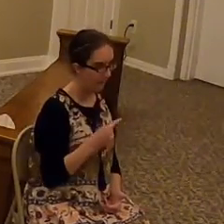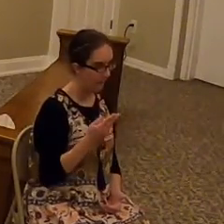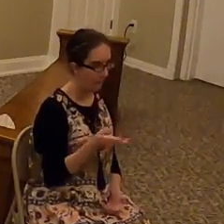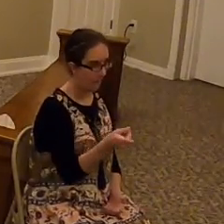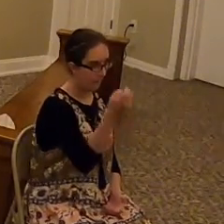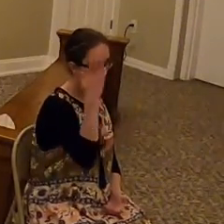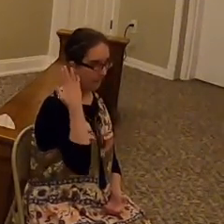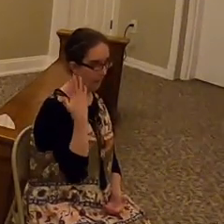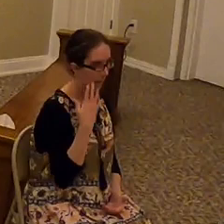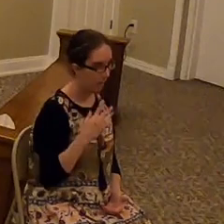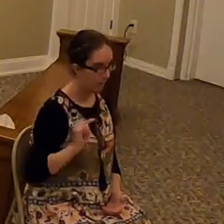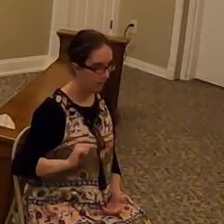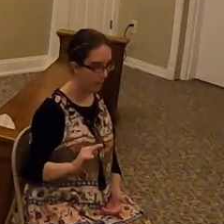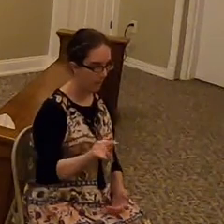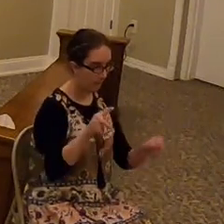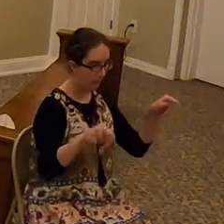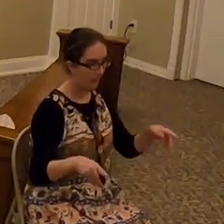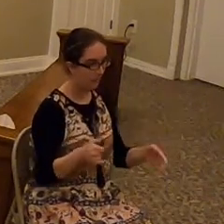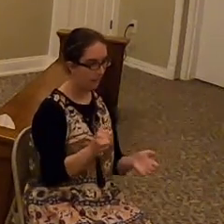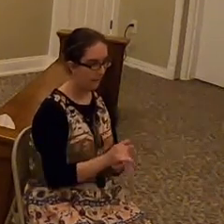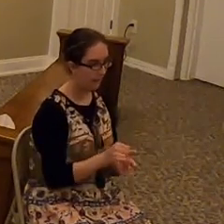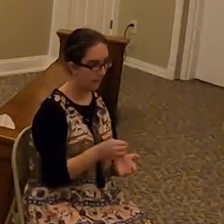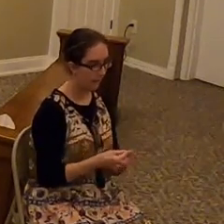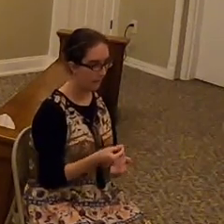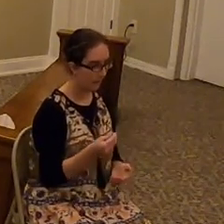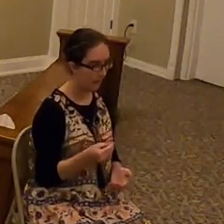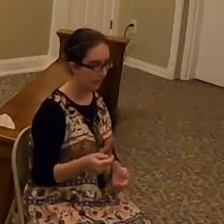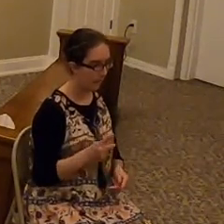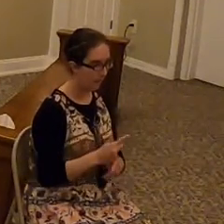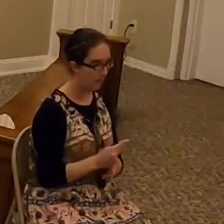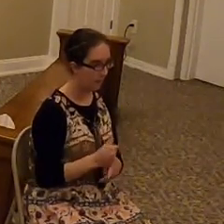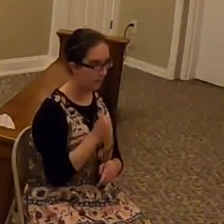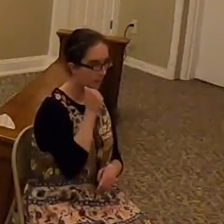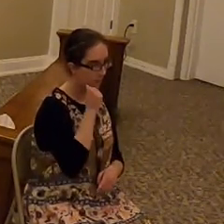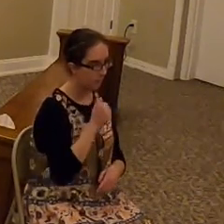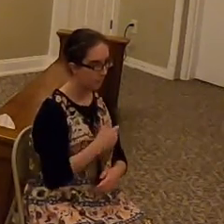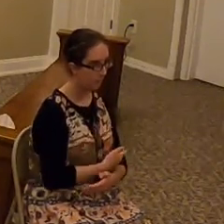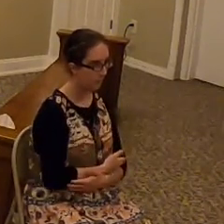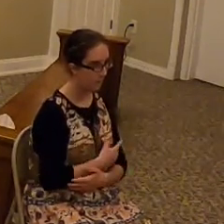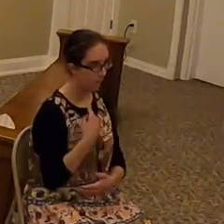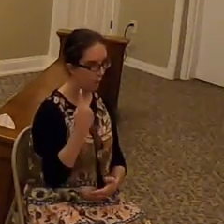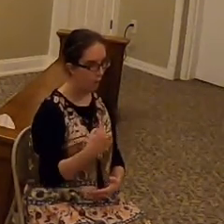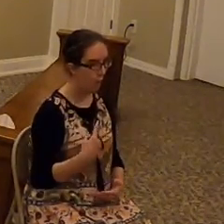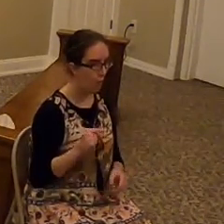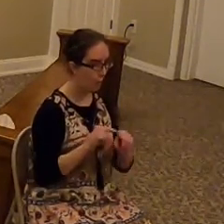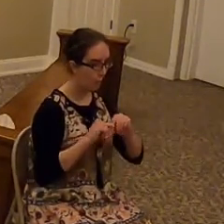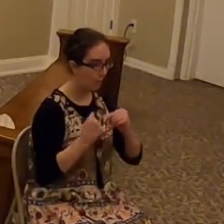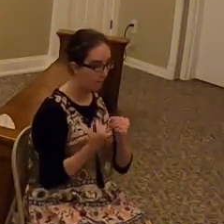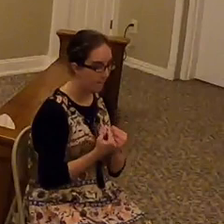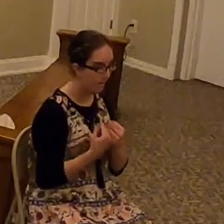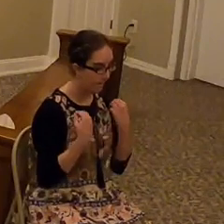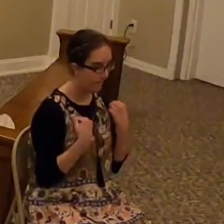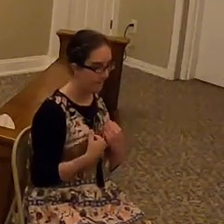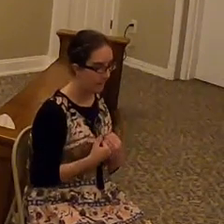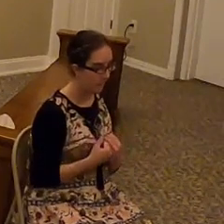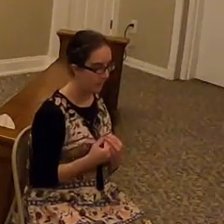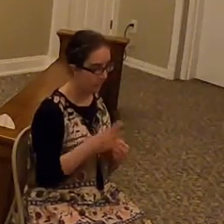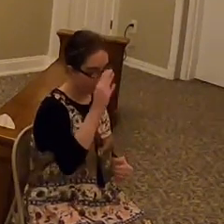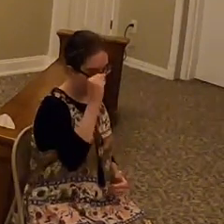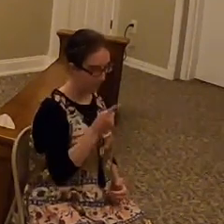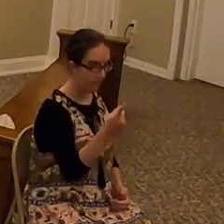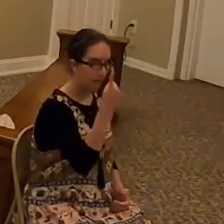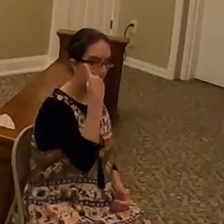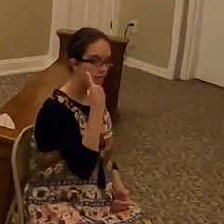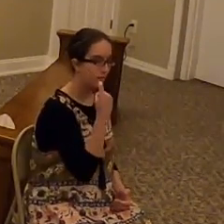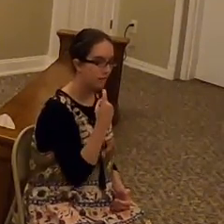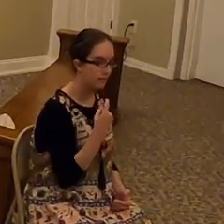And there came a traveler unto that rich man, and he spared to take of his own flock and of his own herd to dress for the wayfaring man that was come